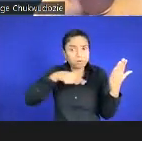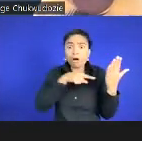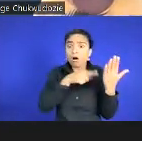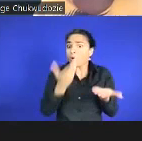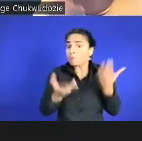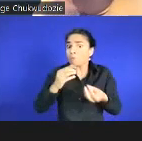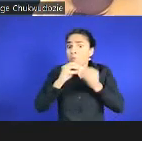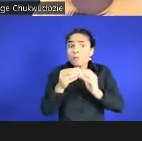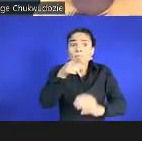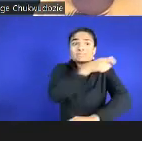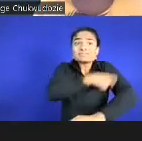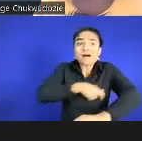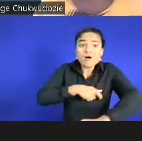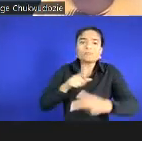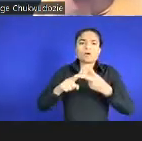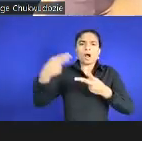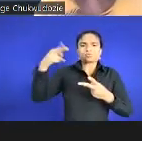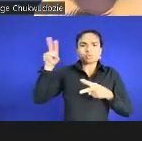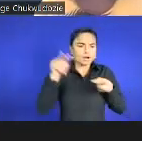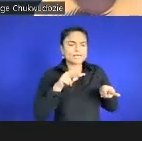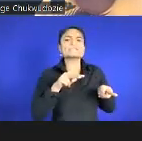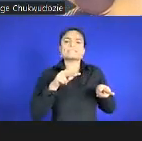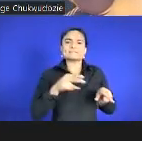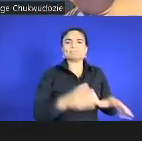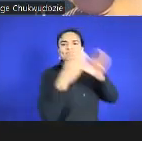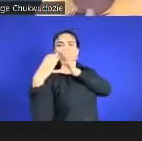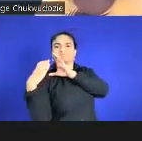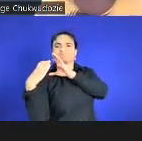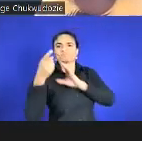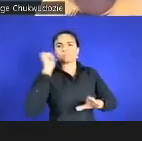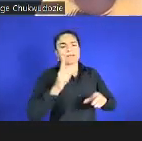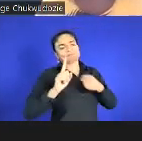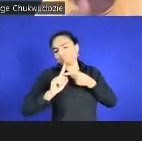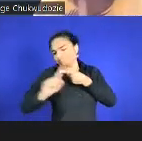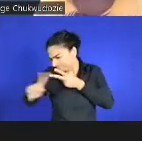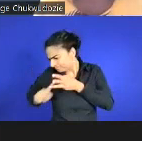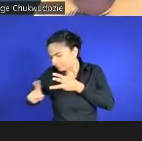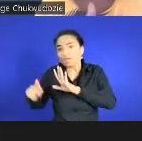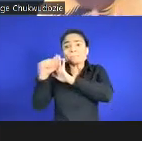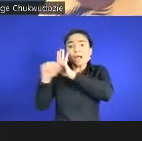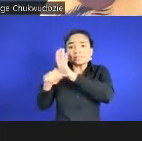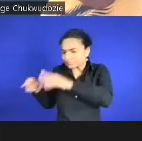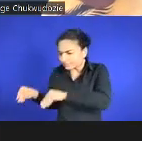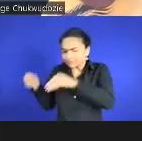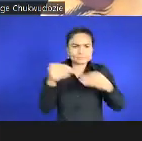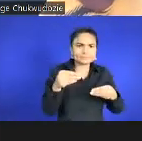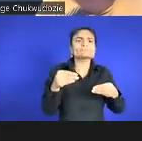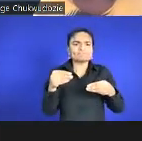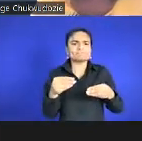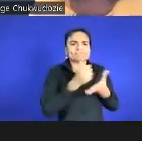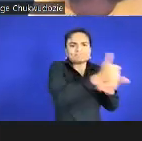the organization's procedures, and then the disciplinary action that will guide that. So it's important that the